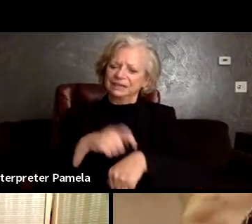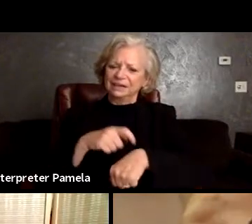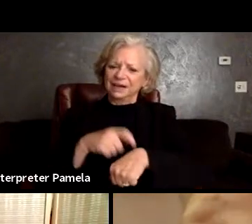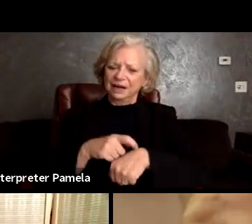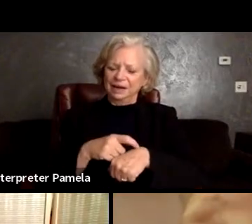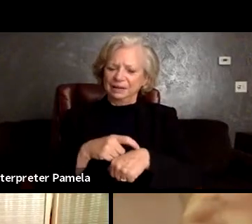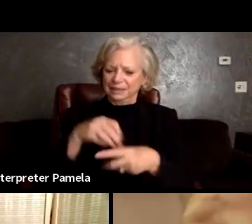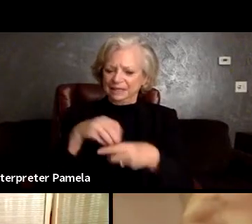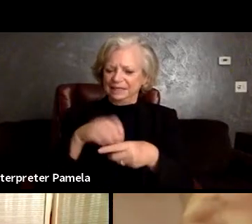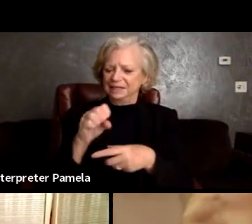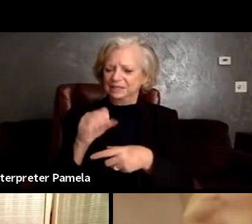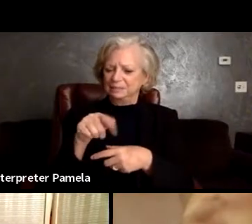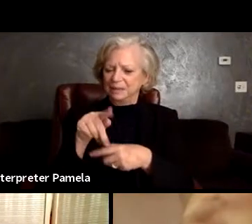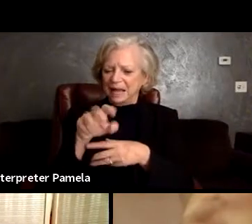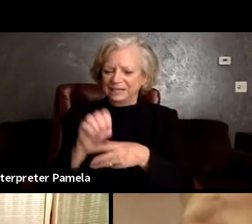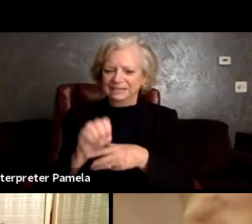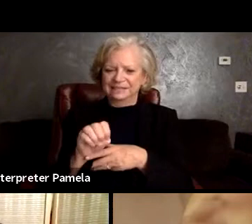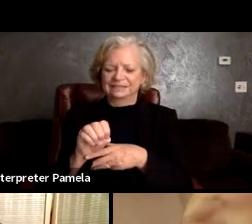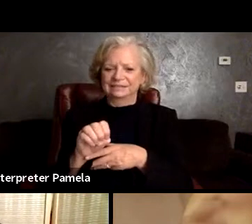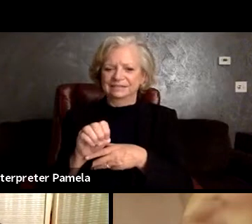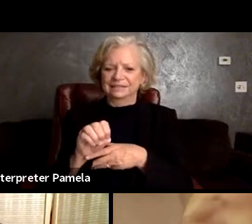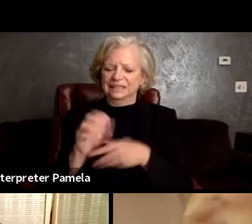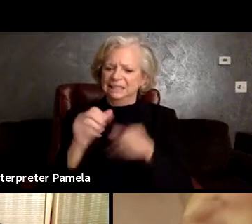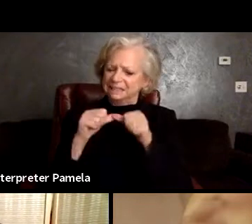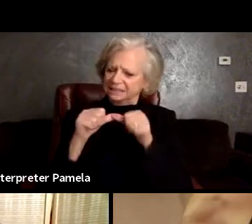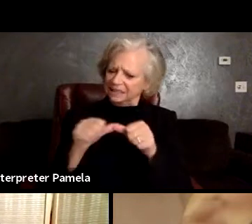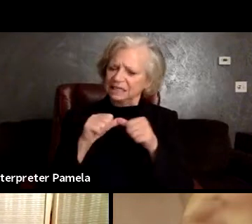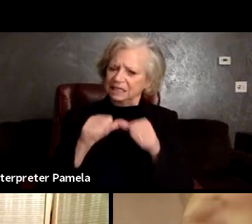in combating this